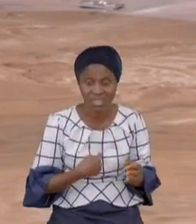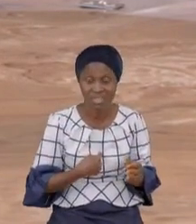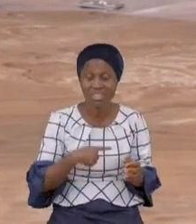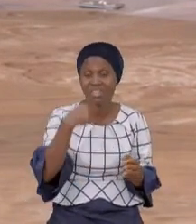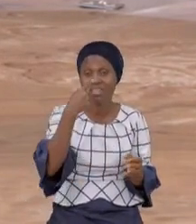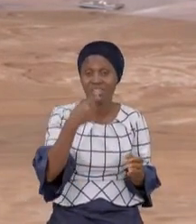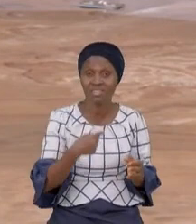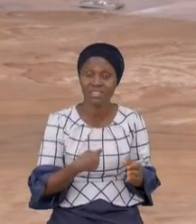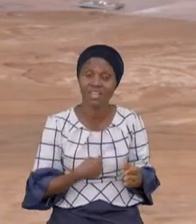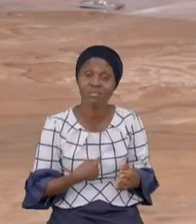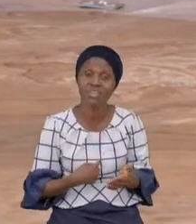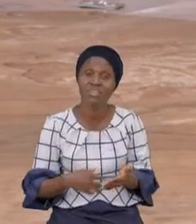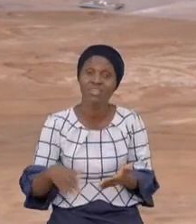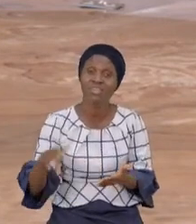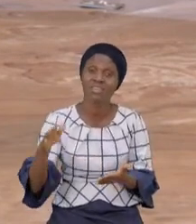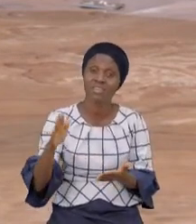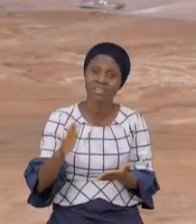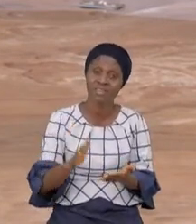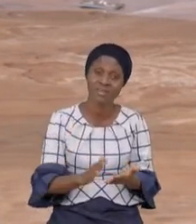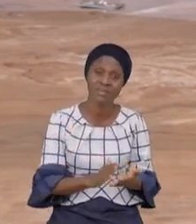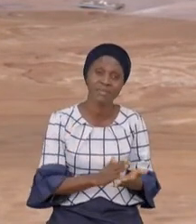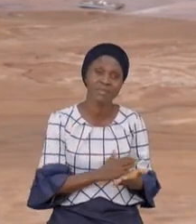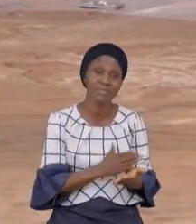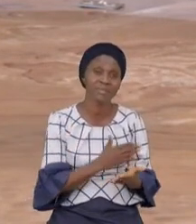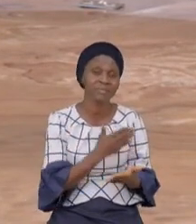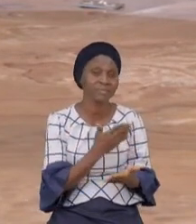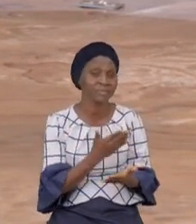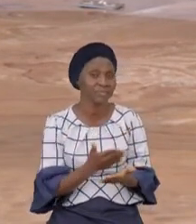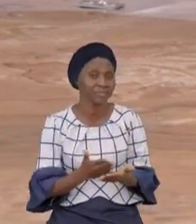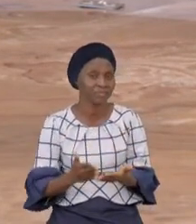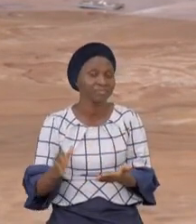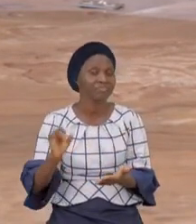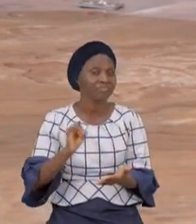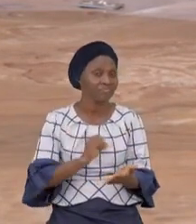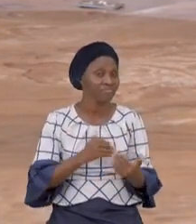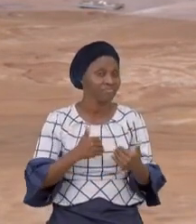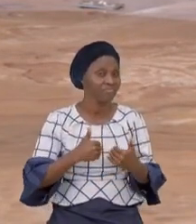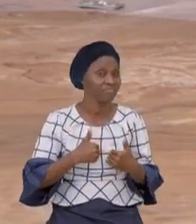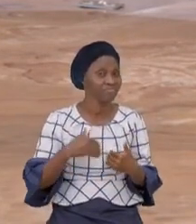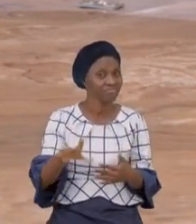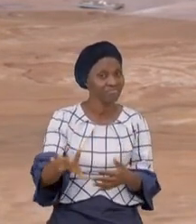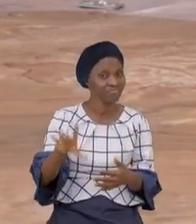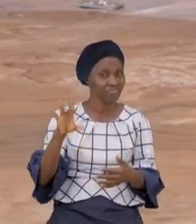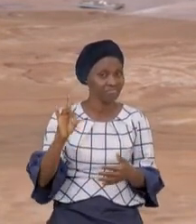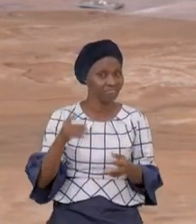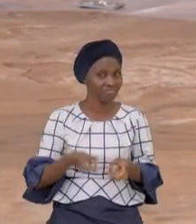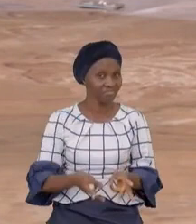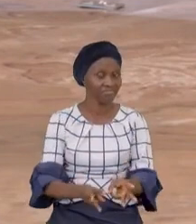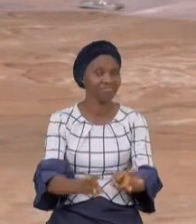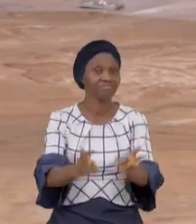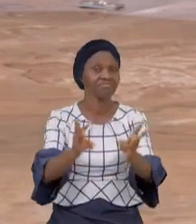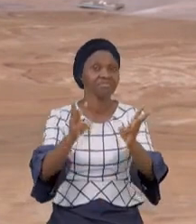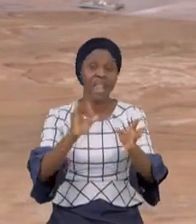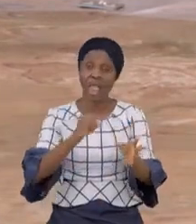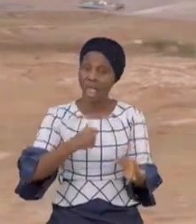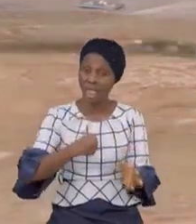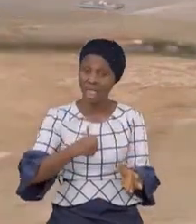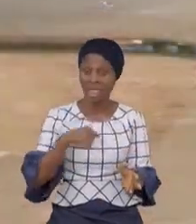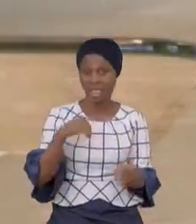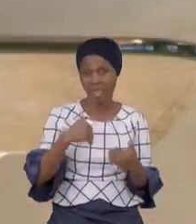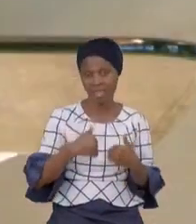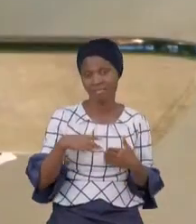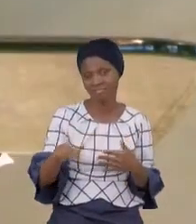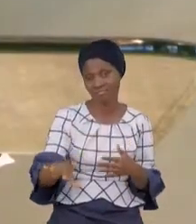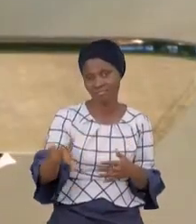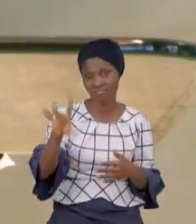me, tell me. I have chosen the way. I have chosen